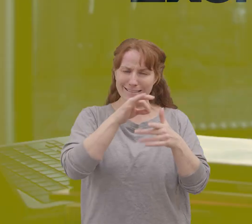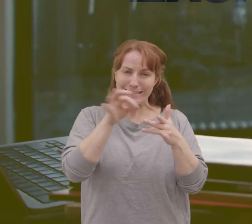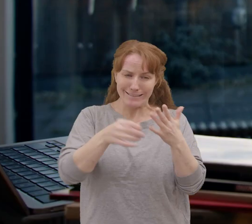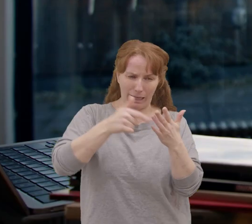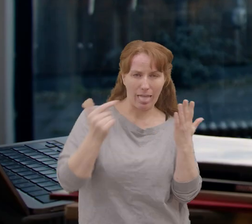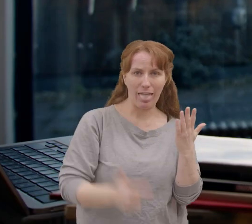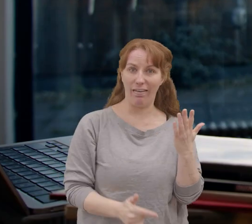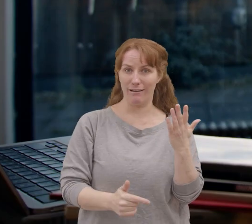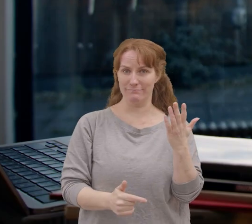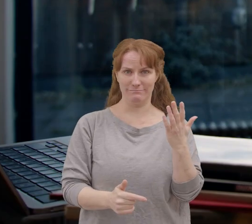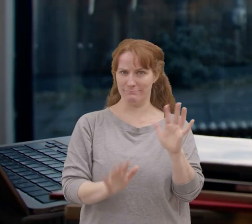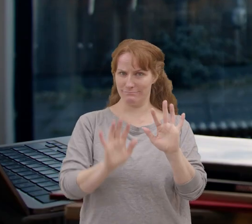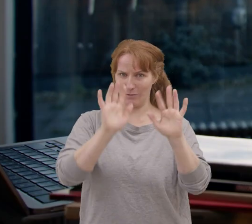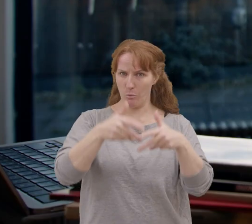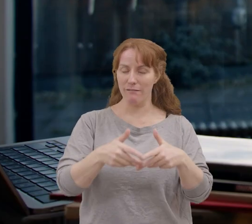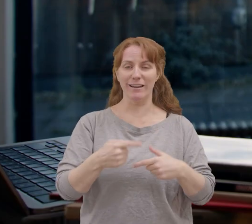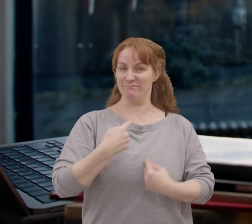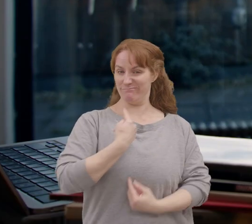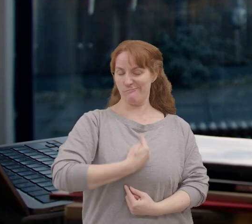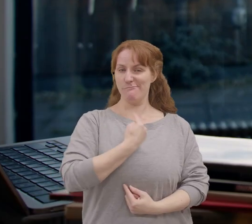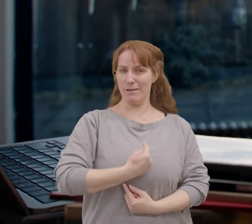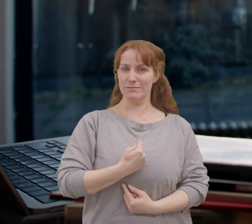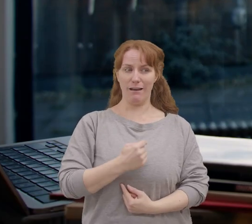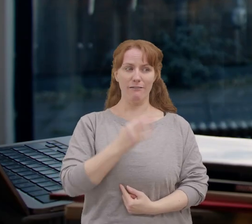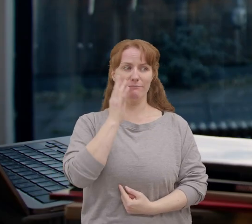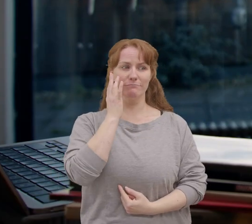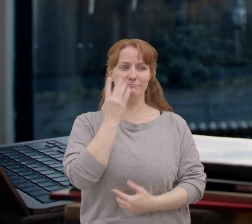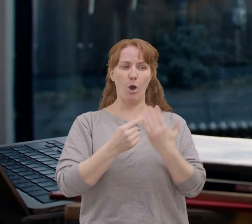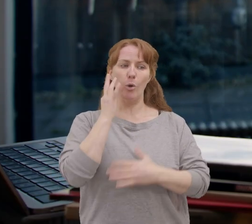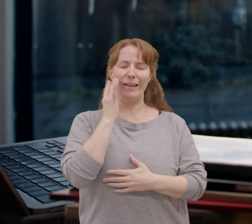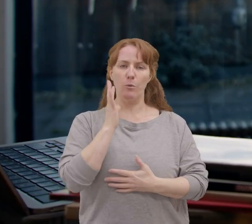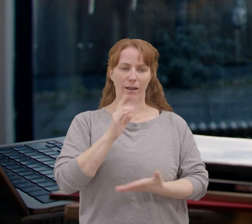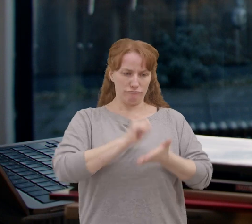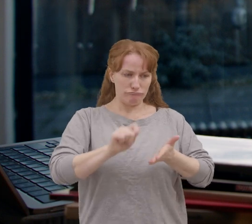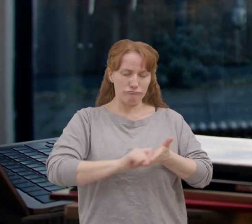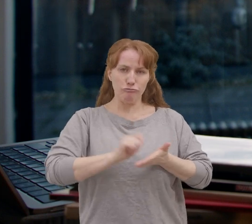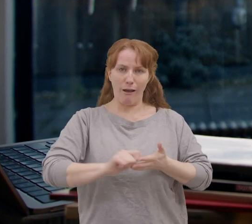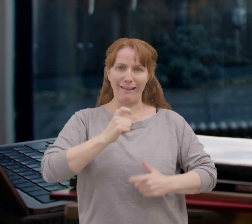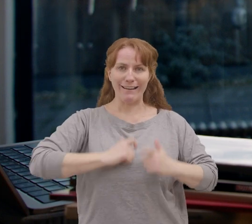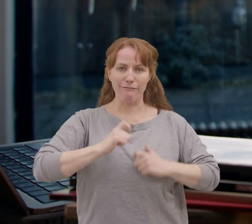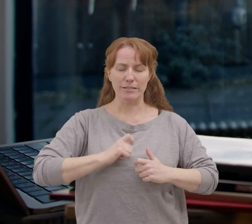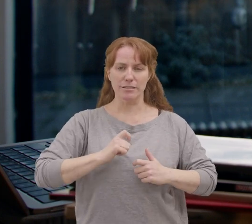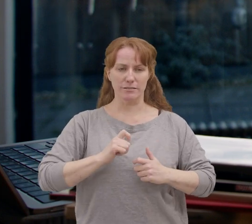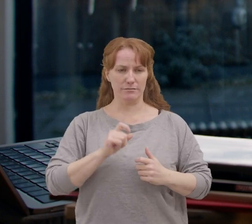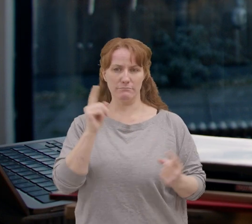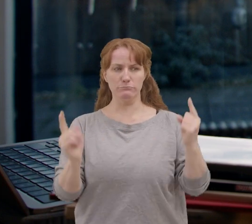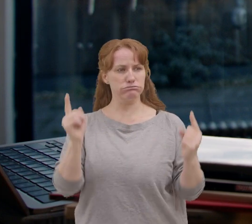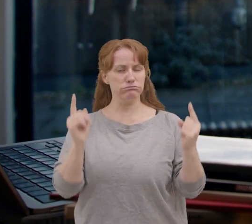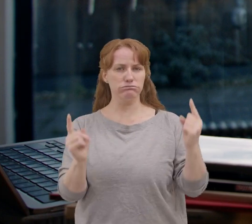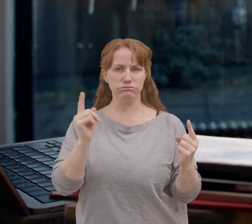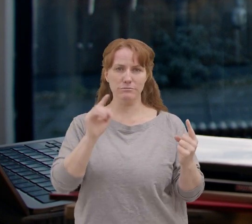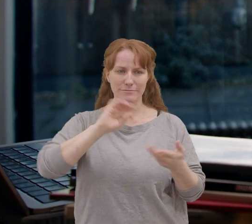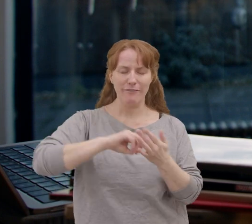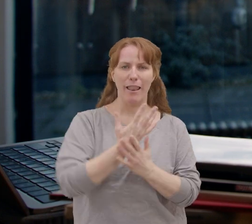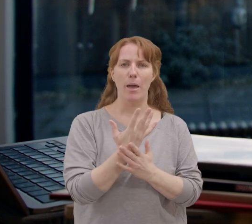story yet. I quite often don't know a lot of mine until my characters actually get on the page and start talking to each other. Start off by deciding which part of the